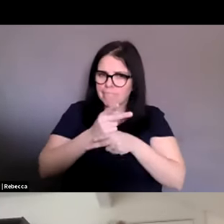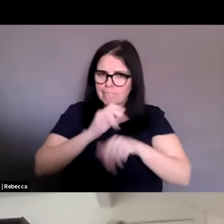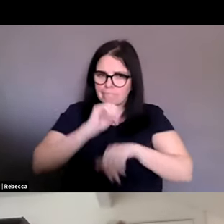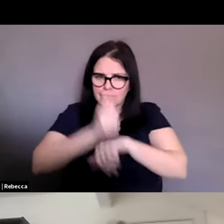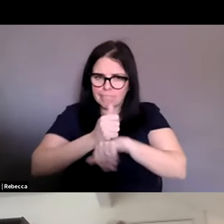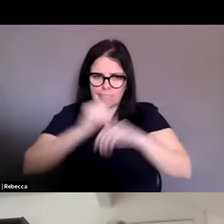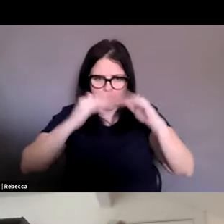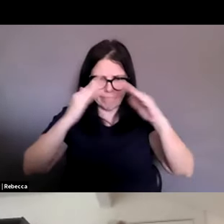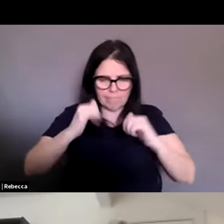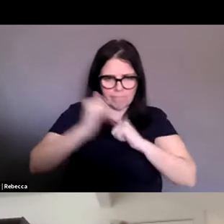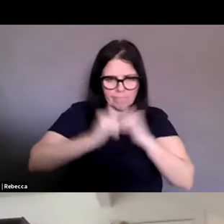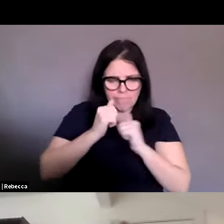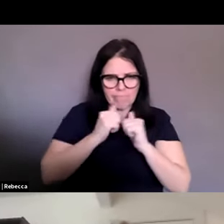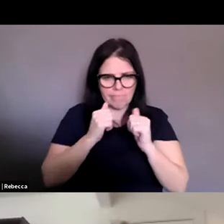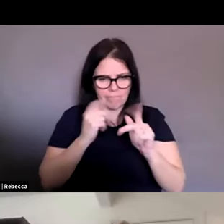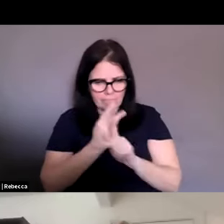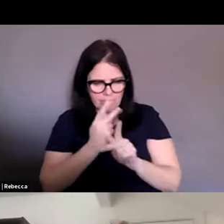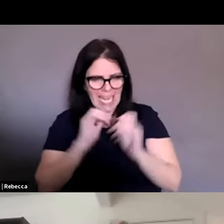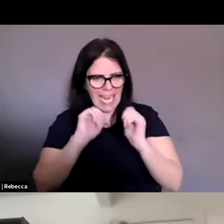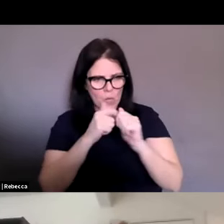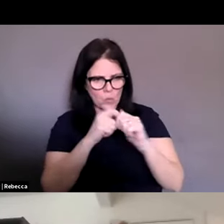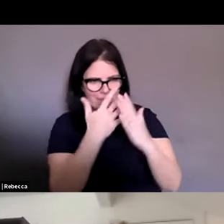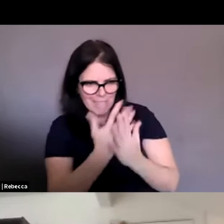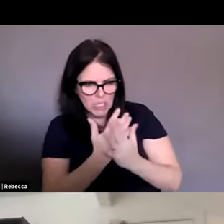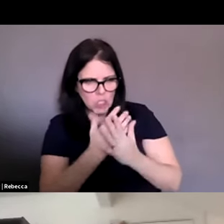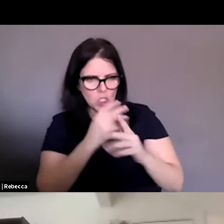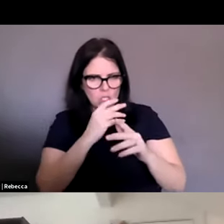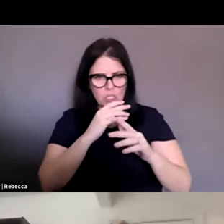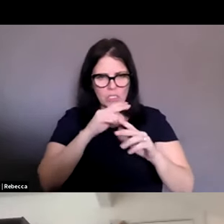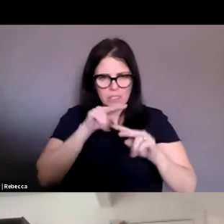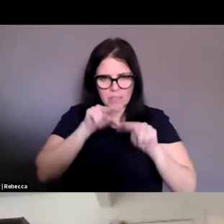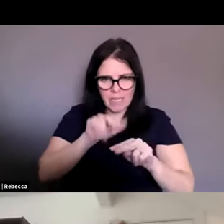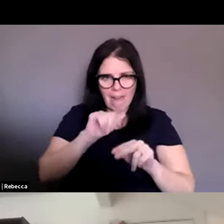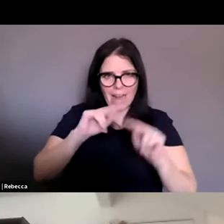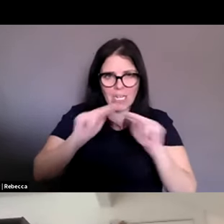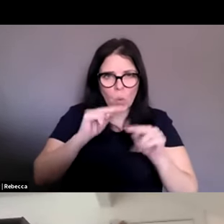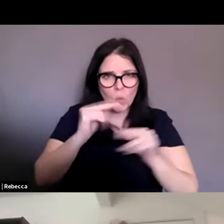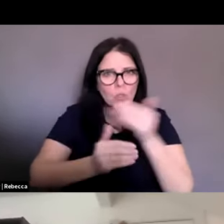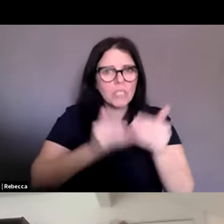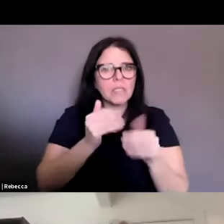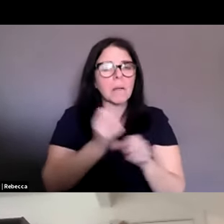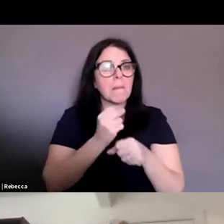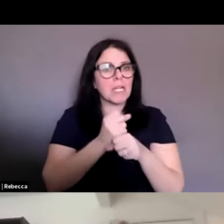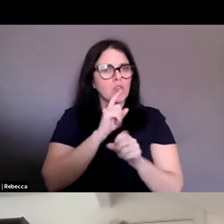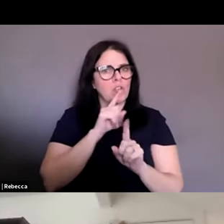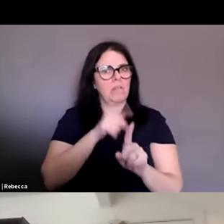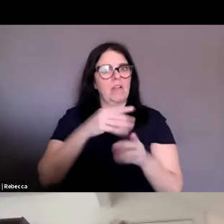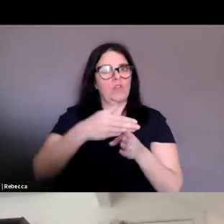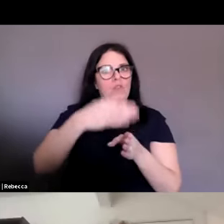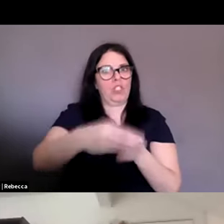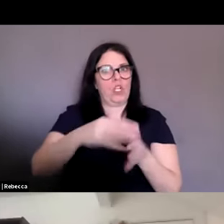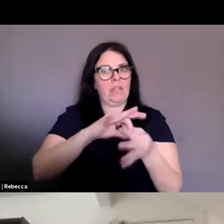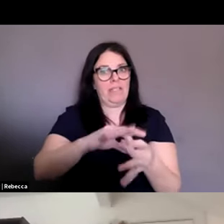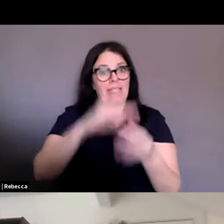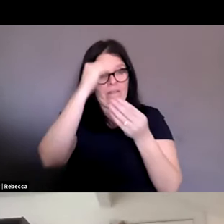take into account filtering processes and negotiation processes that result in information